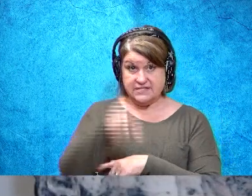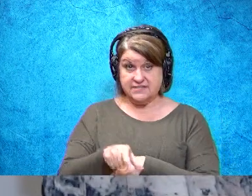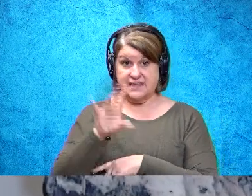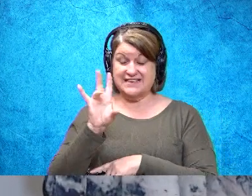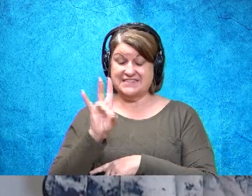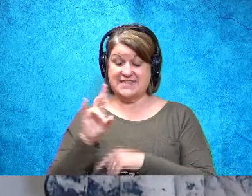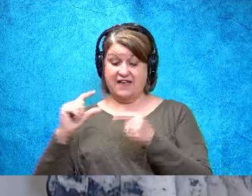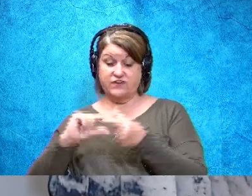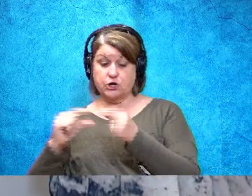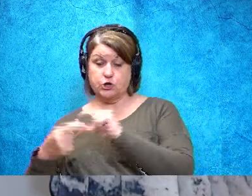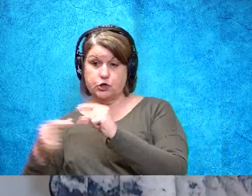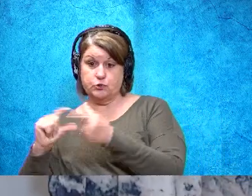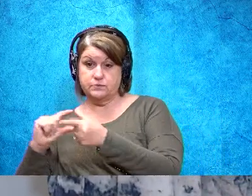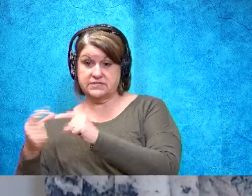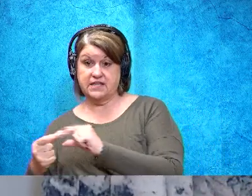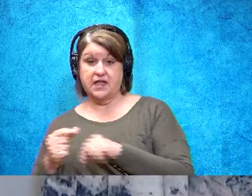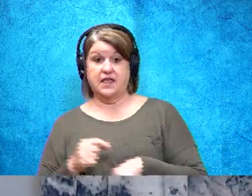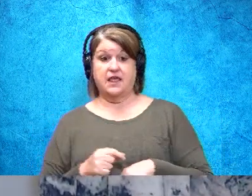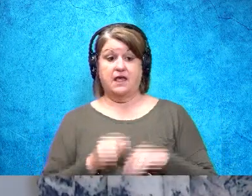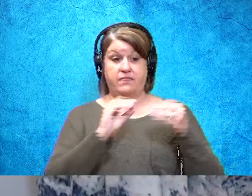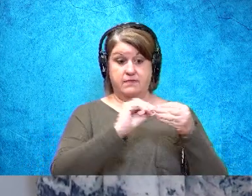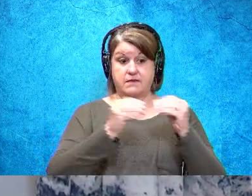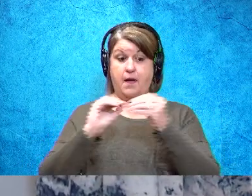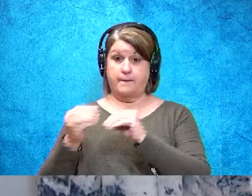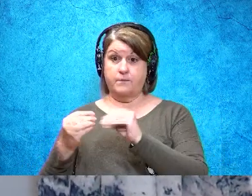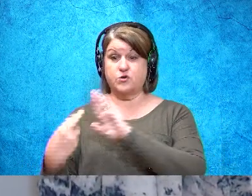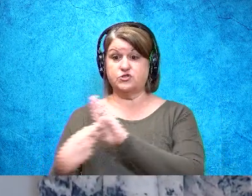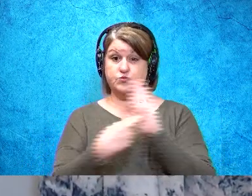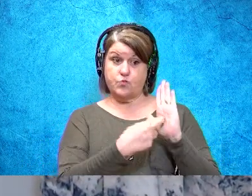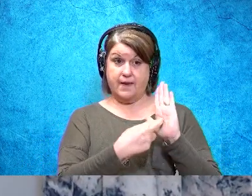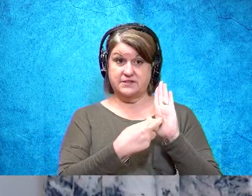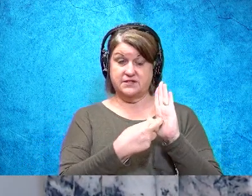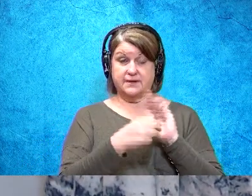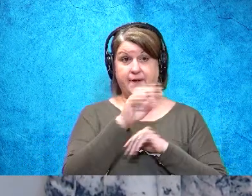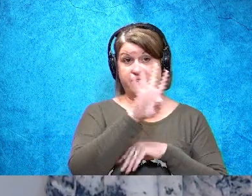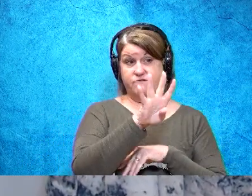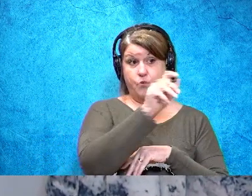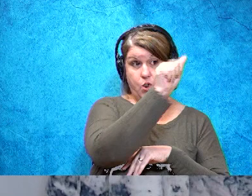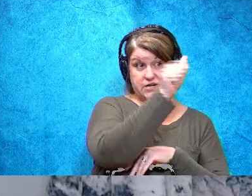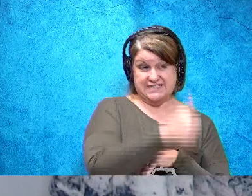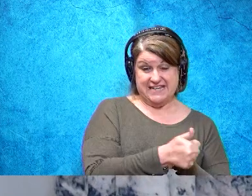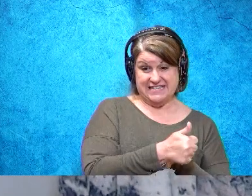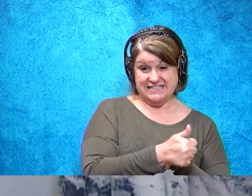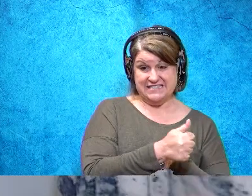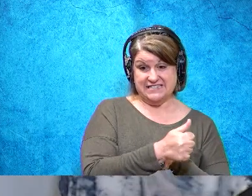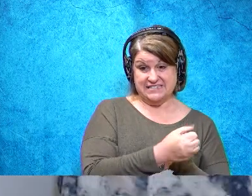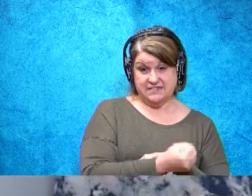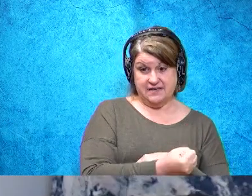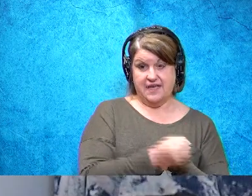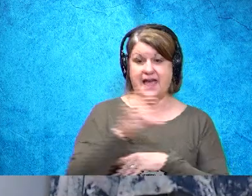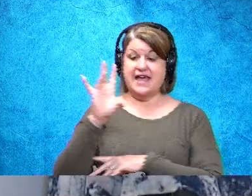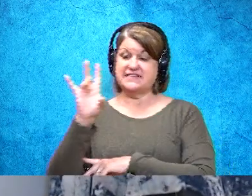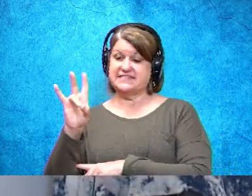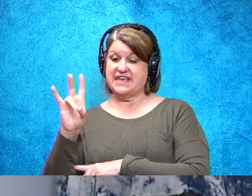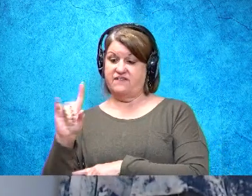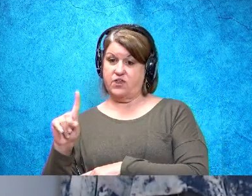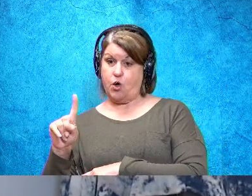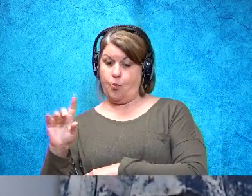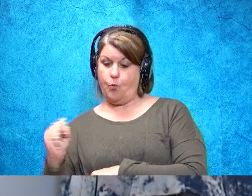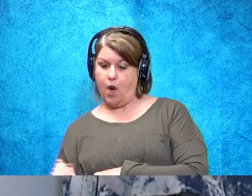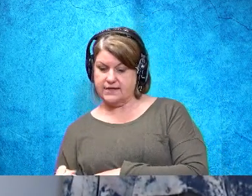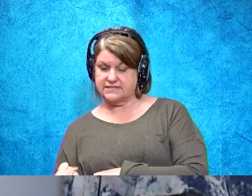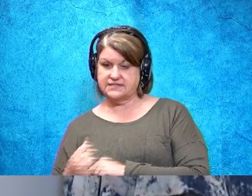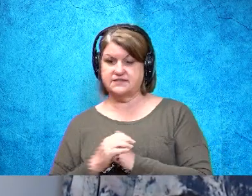The two-digit number 47 is represented by 4 tens and 7 ones. So 40